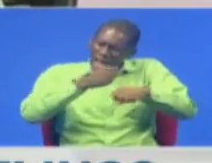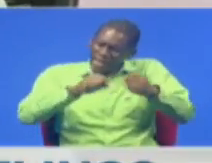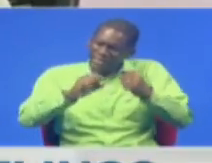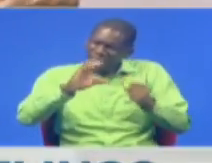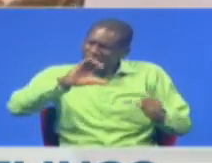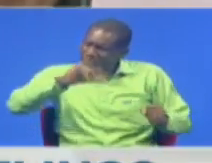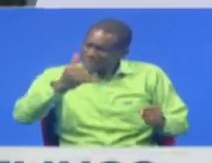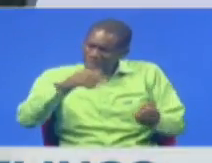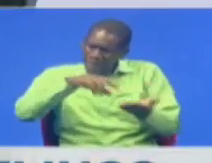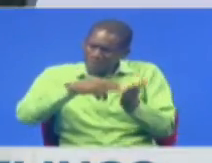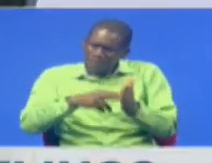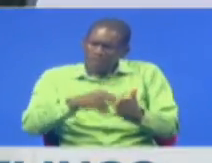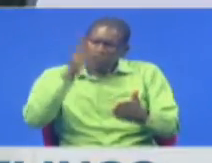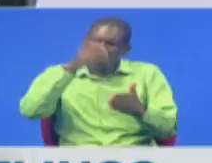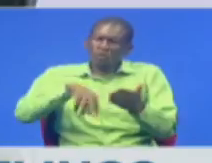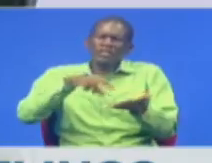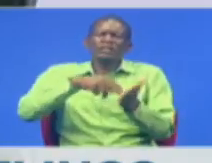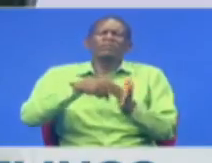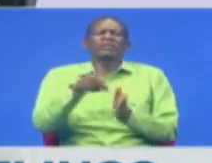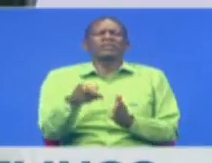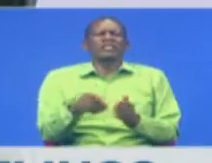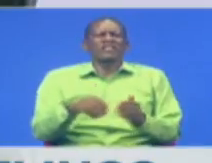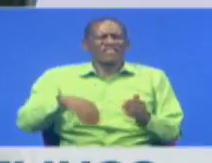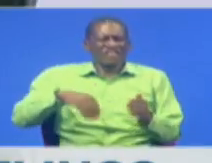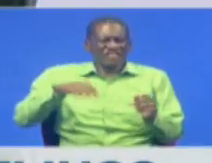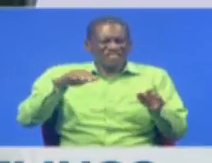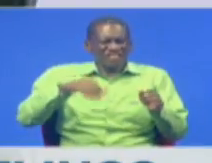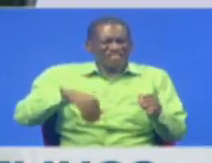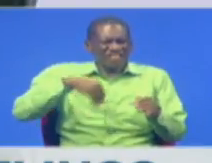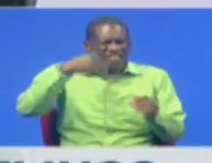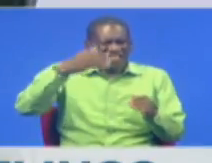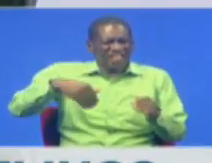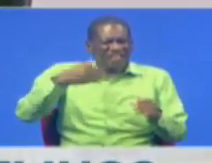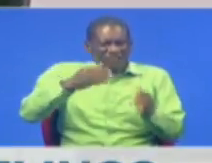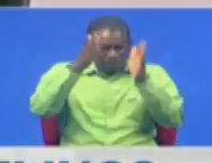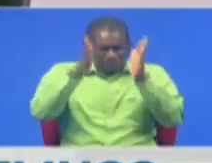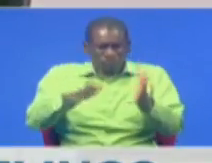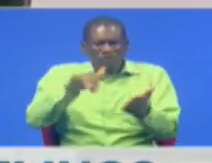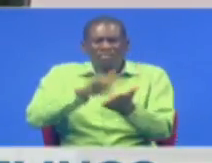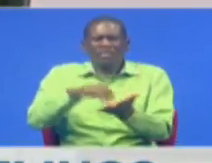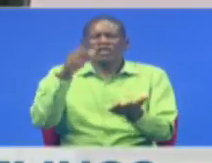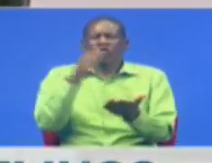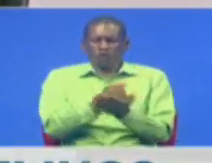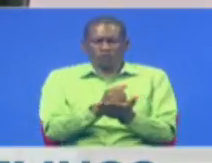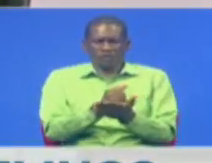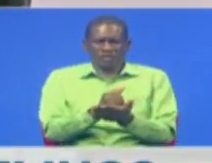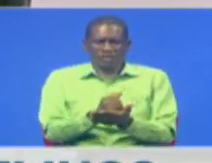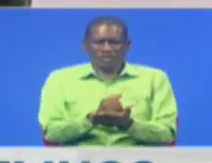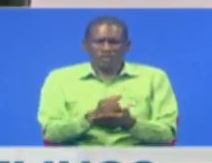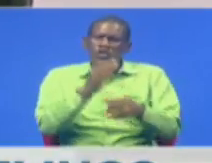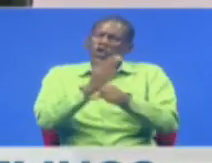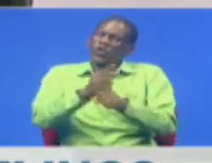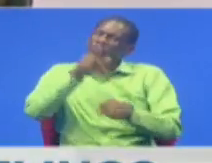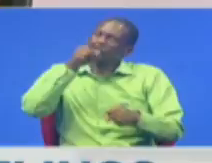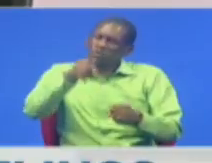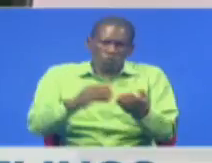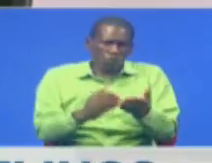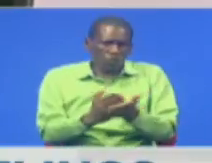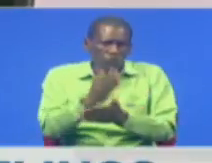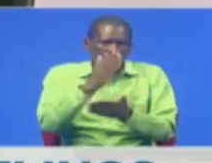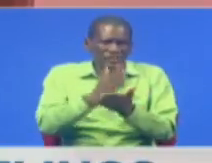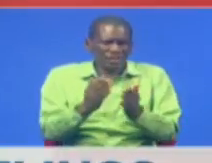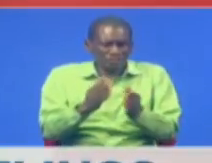it means exactly what it is. Every single person in that office views you through a certain